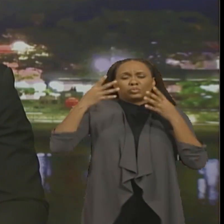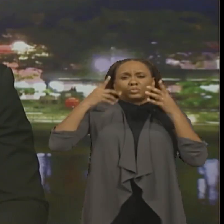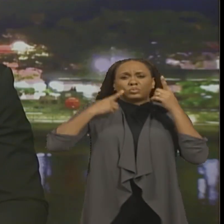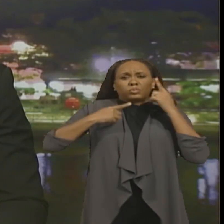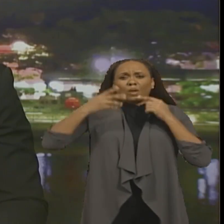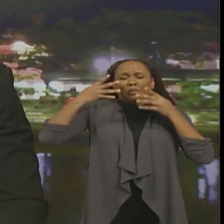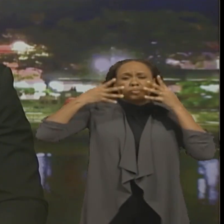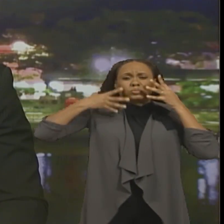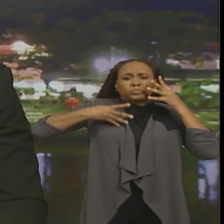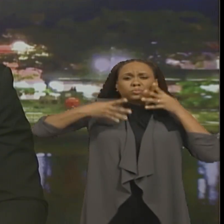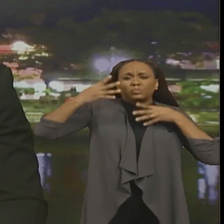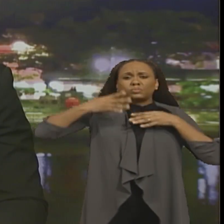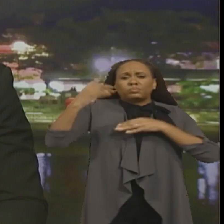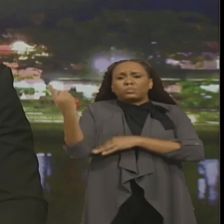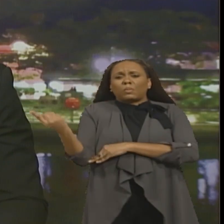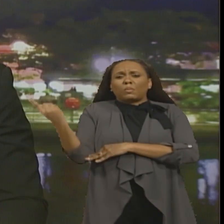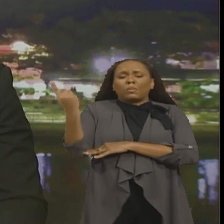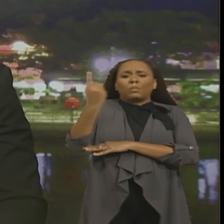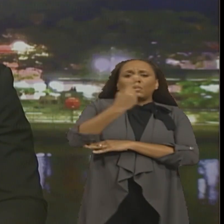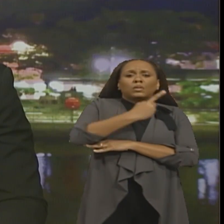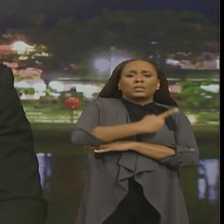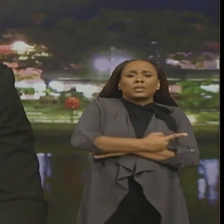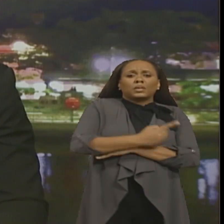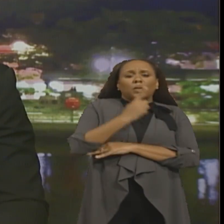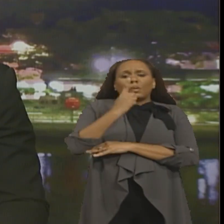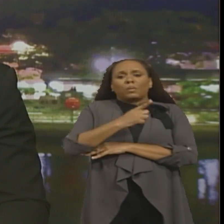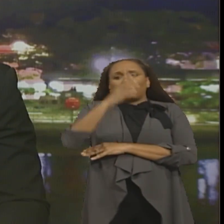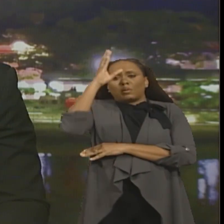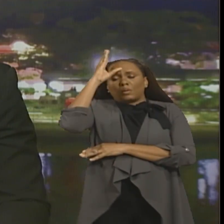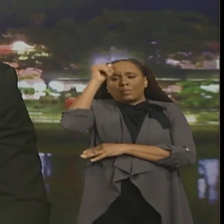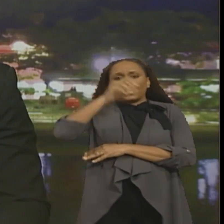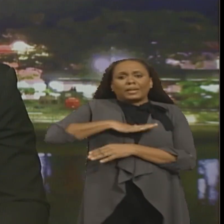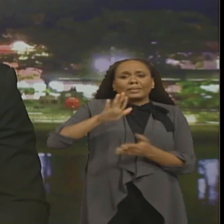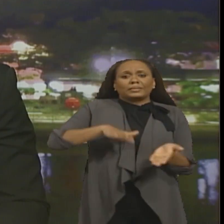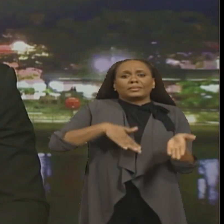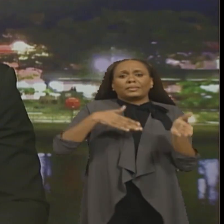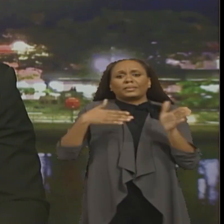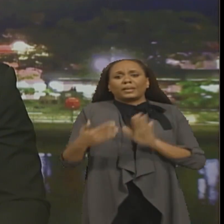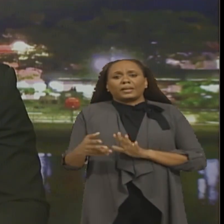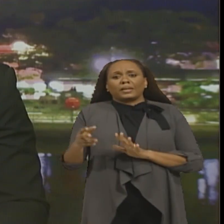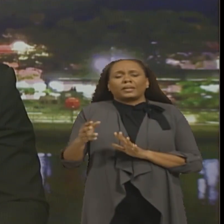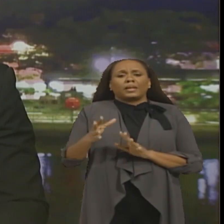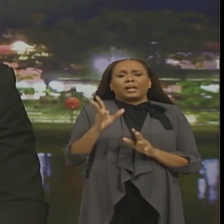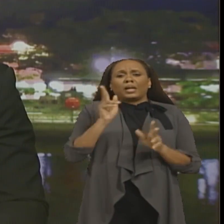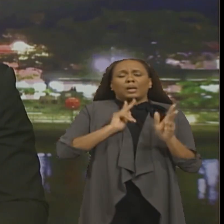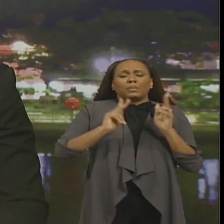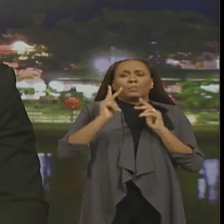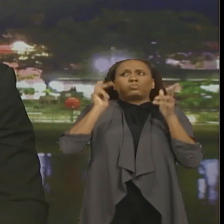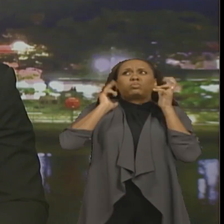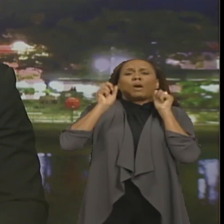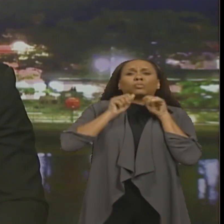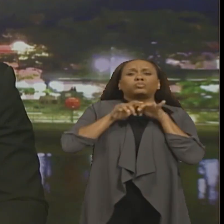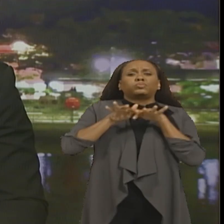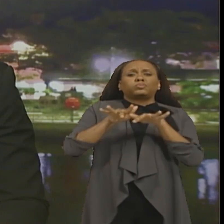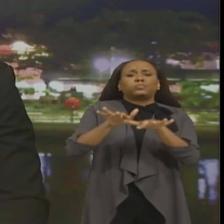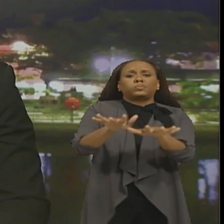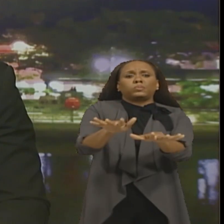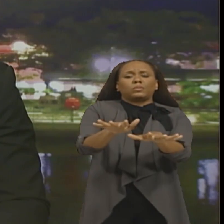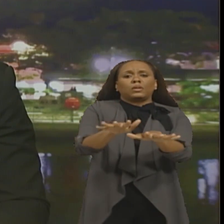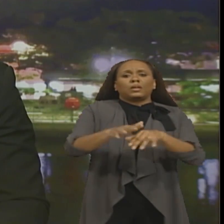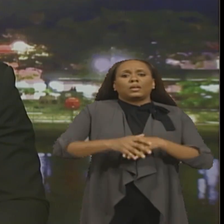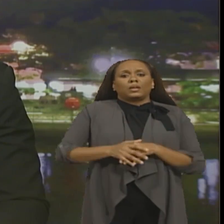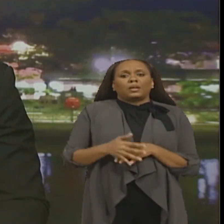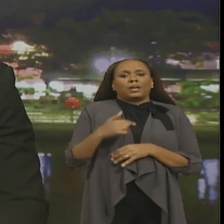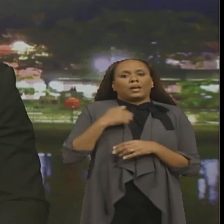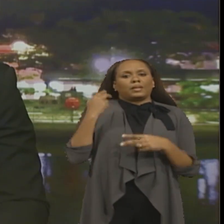Tears flowed freely all day as the news of the murder of popular tattoo artist Shaquille Toppin spread like wildfire across the island. I